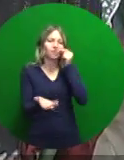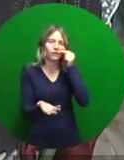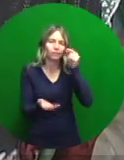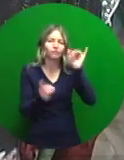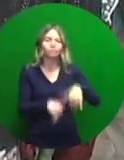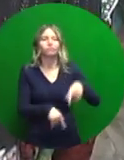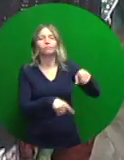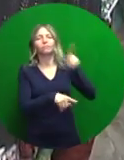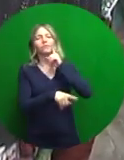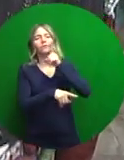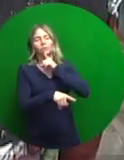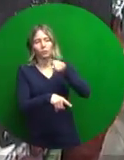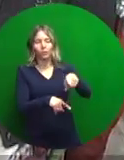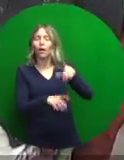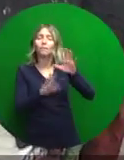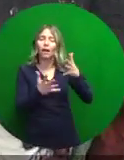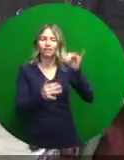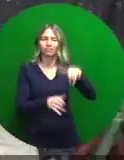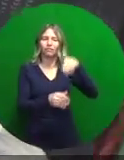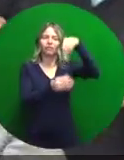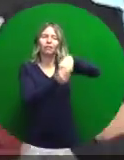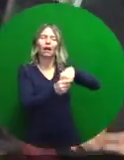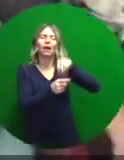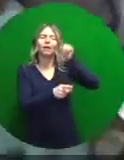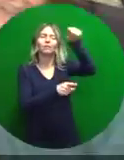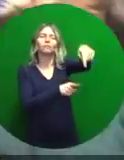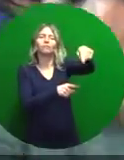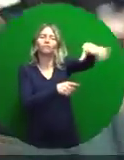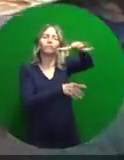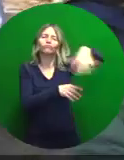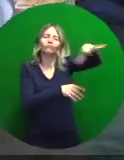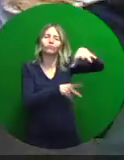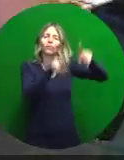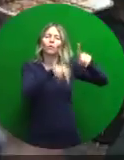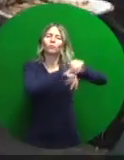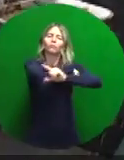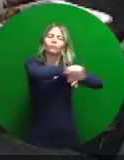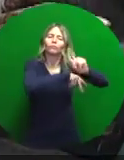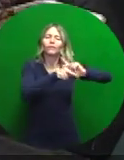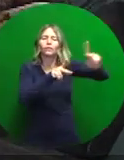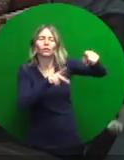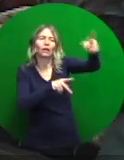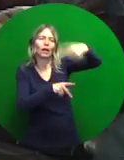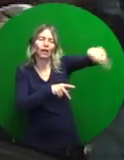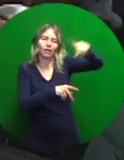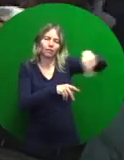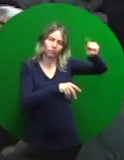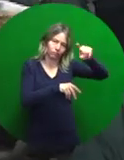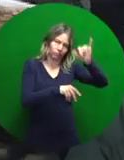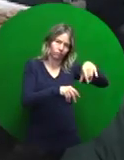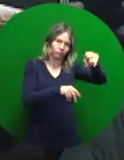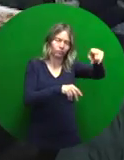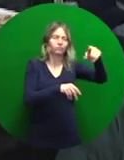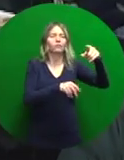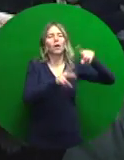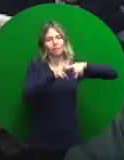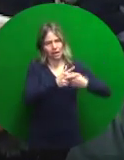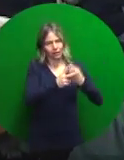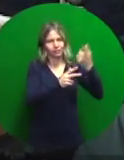nursing station, I guess, and after they found out that she was deaf, the